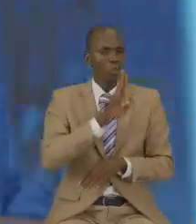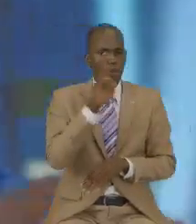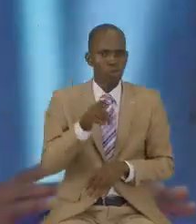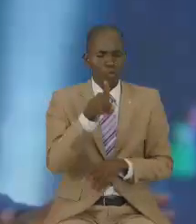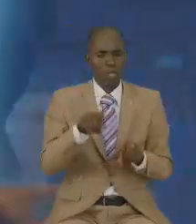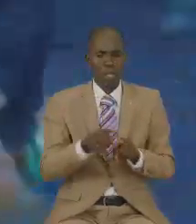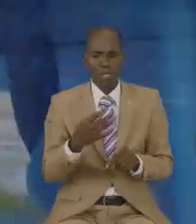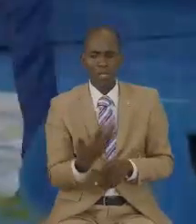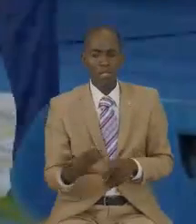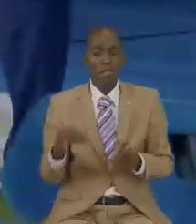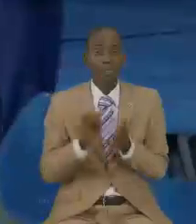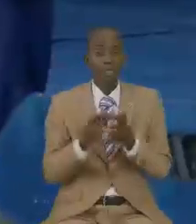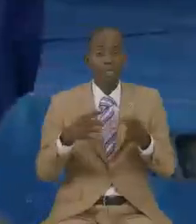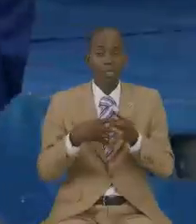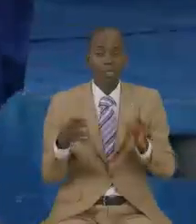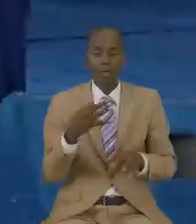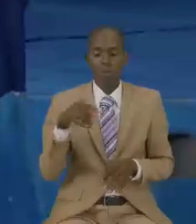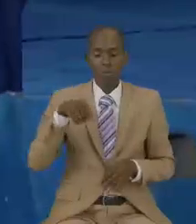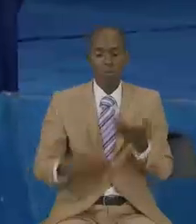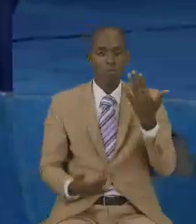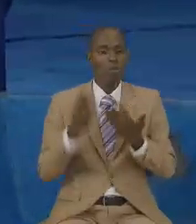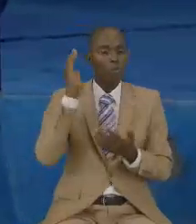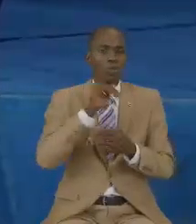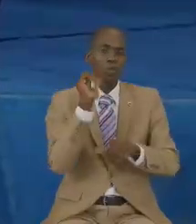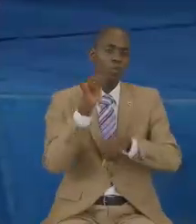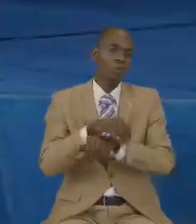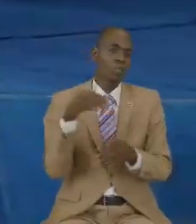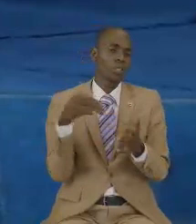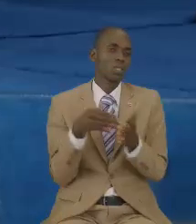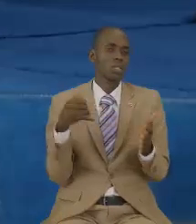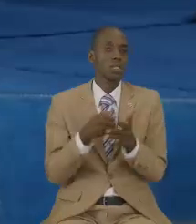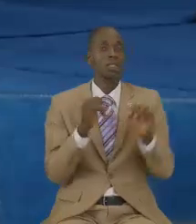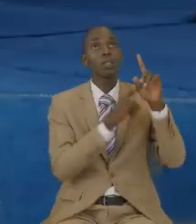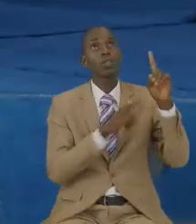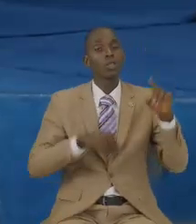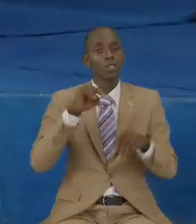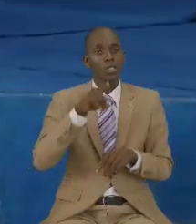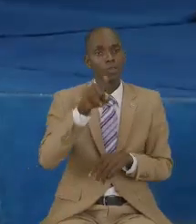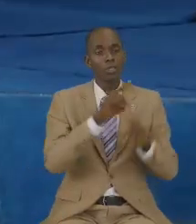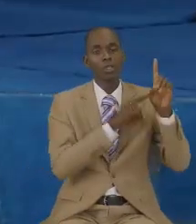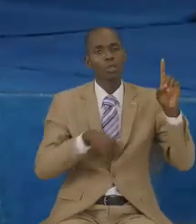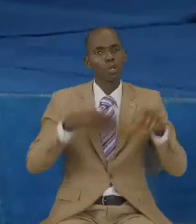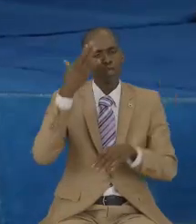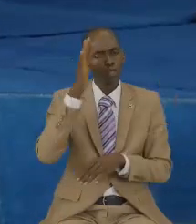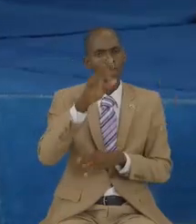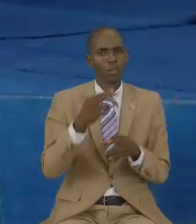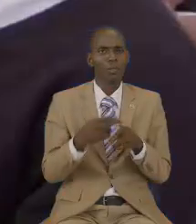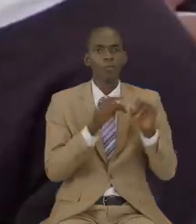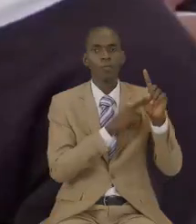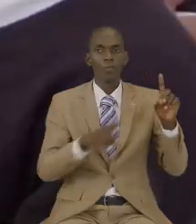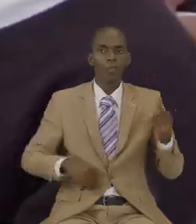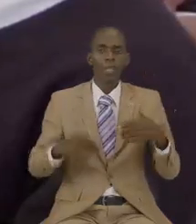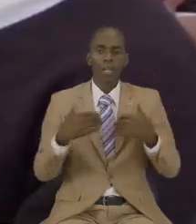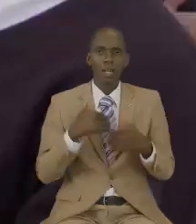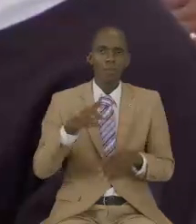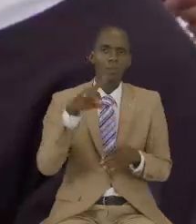hell shall not prevail against it. The Lord names you. The Lord knows your name. And the Lord has named you, and he